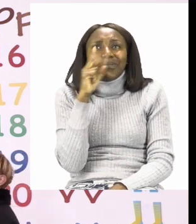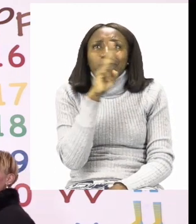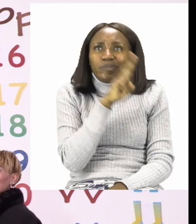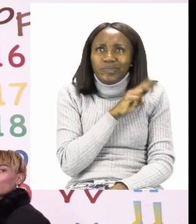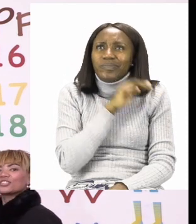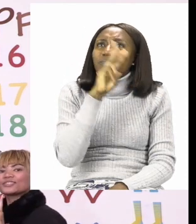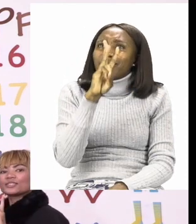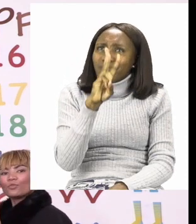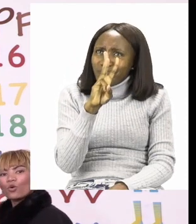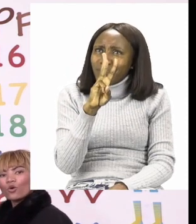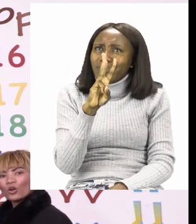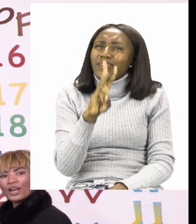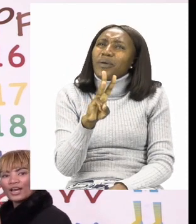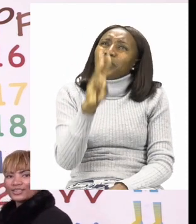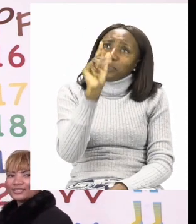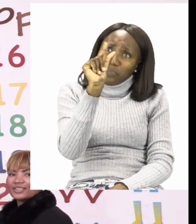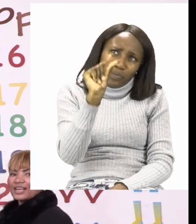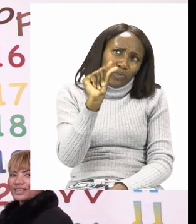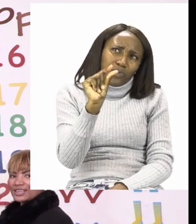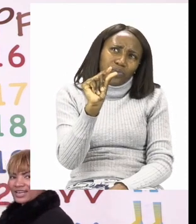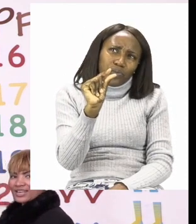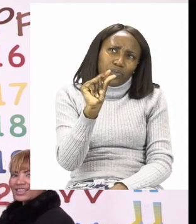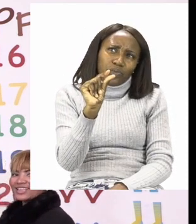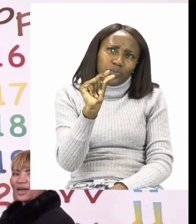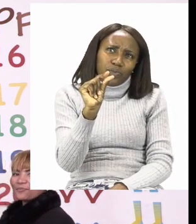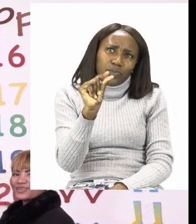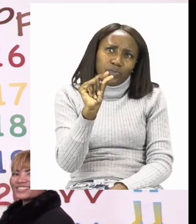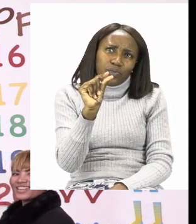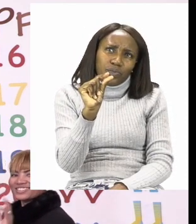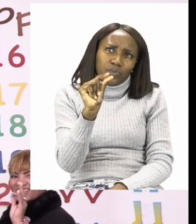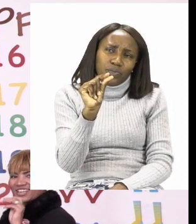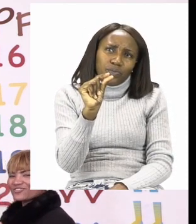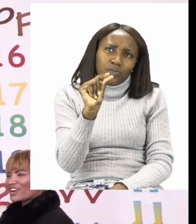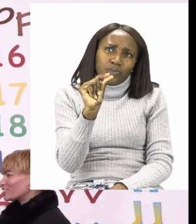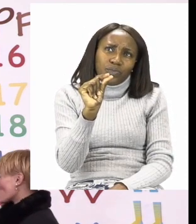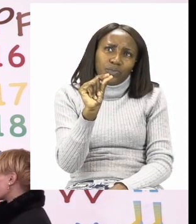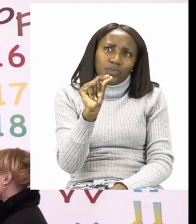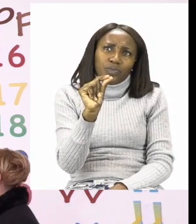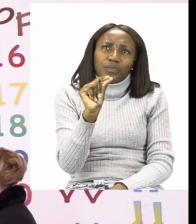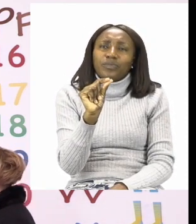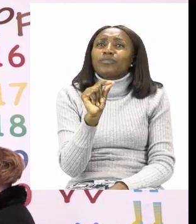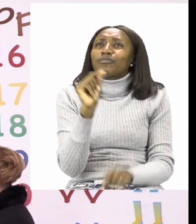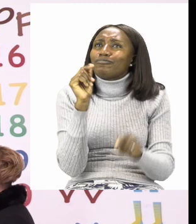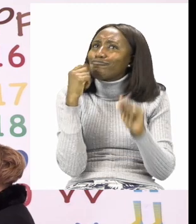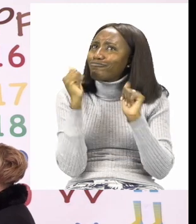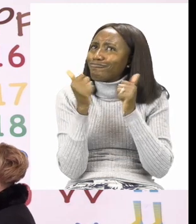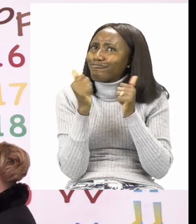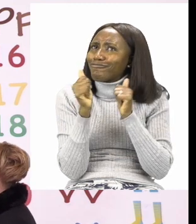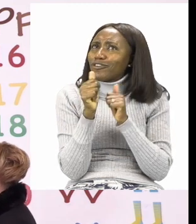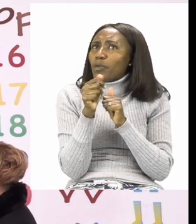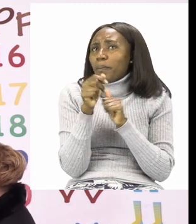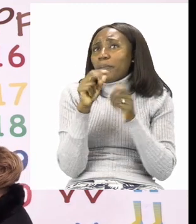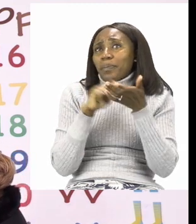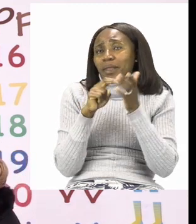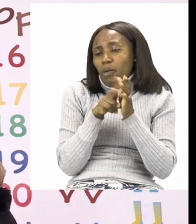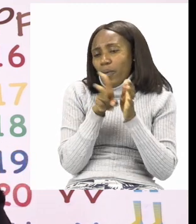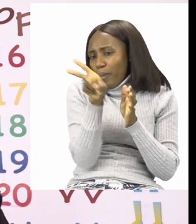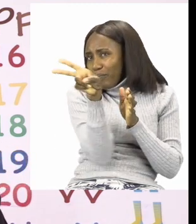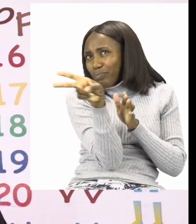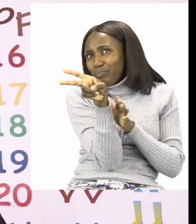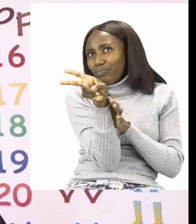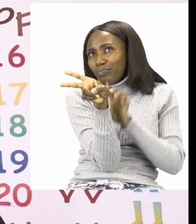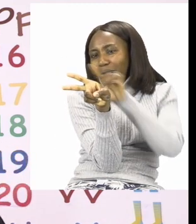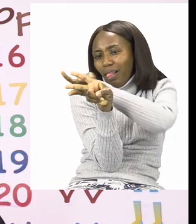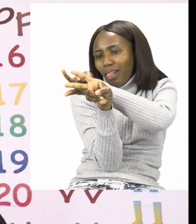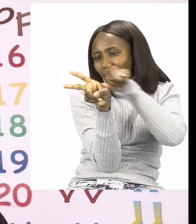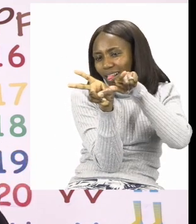23 is smaller than the number 60. Great job, grade 2s. So that means